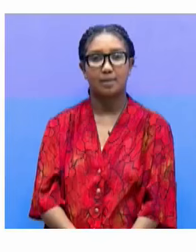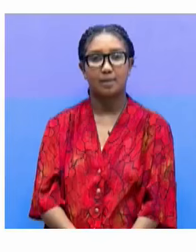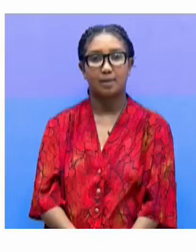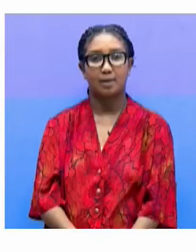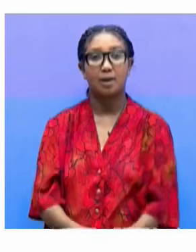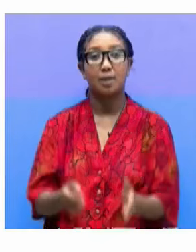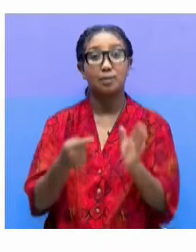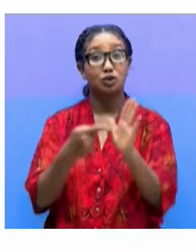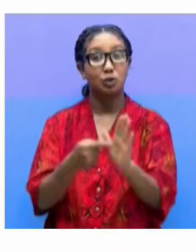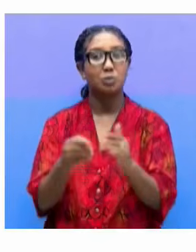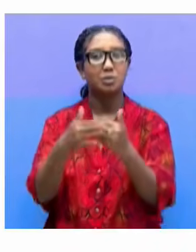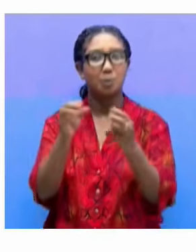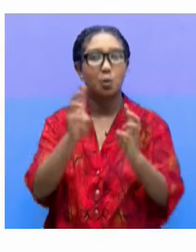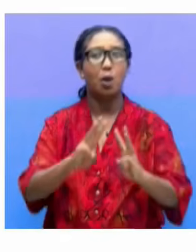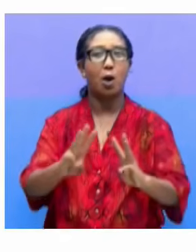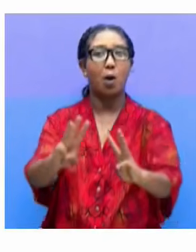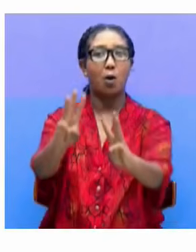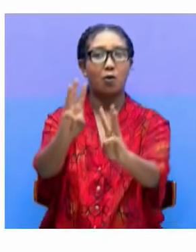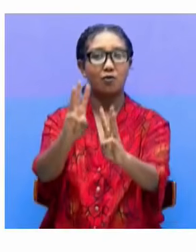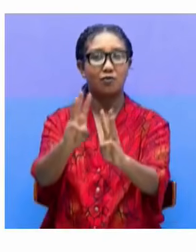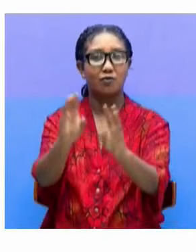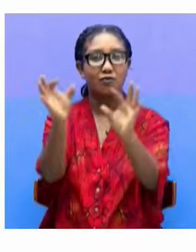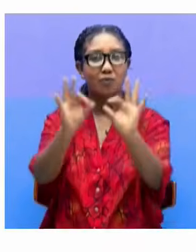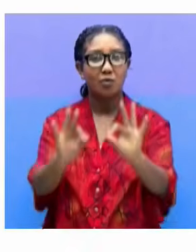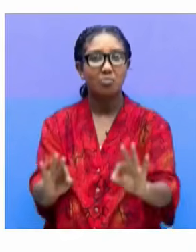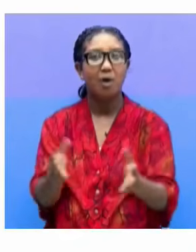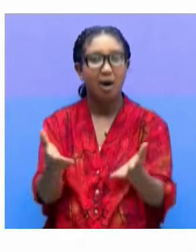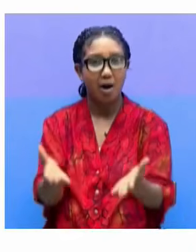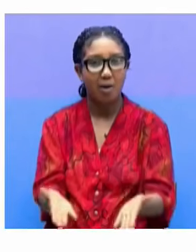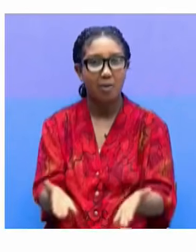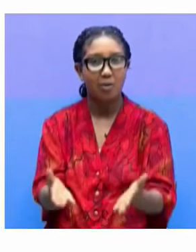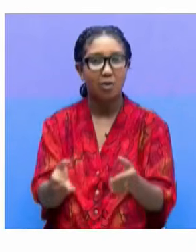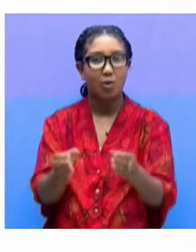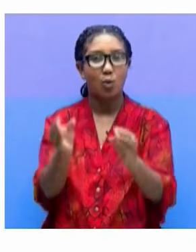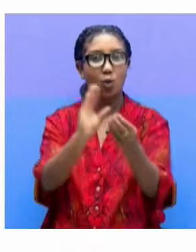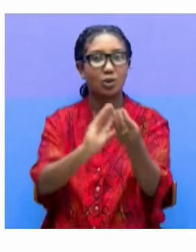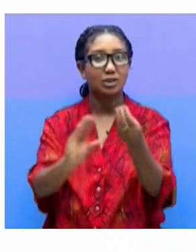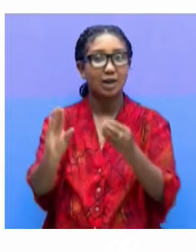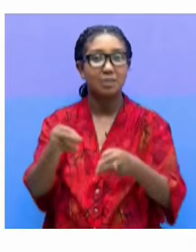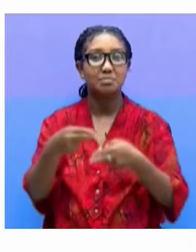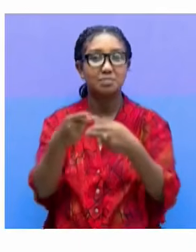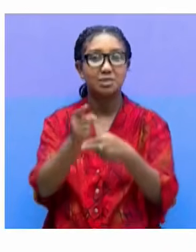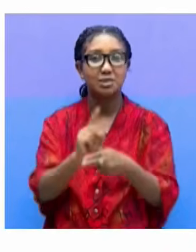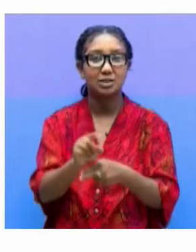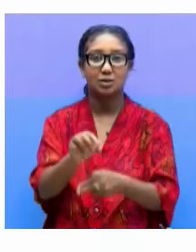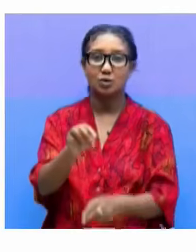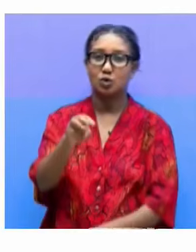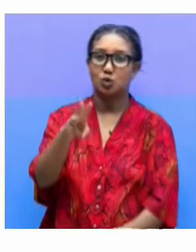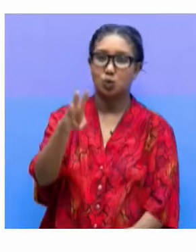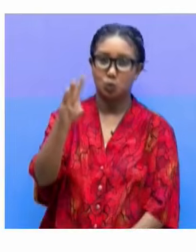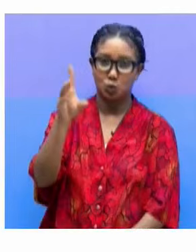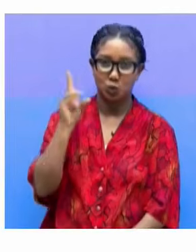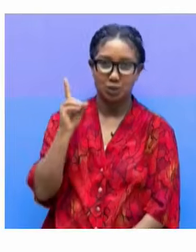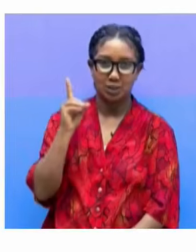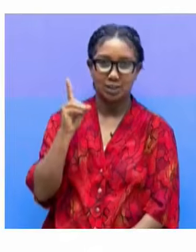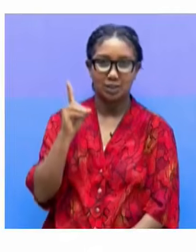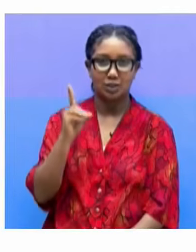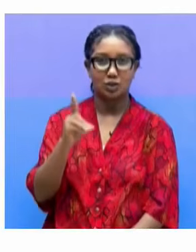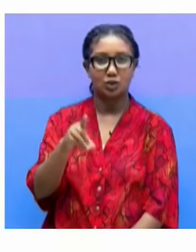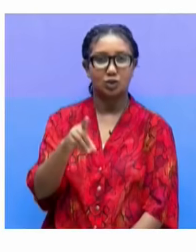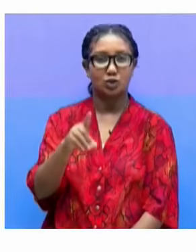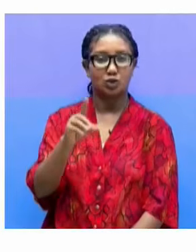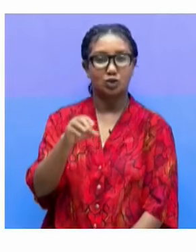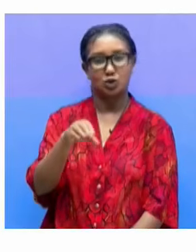Let me show you a simple way of guessing the form of this. When you say conditional, it is what? Would,